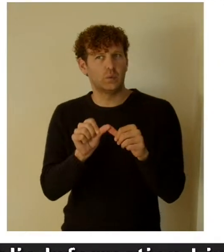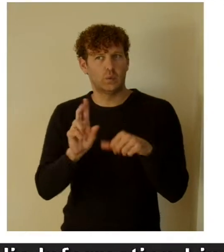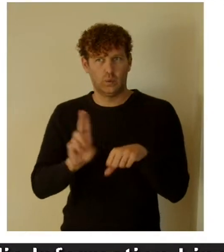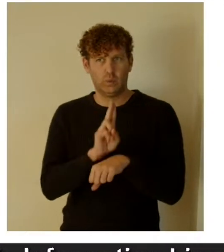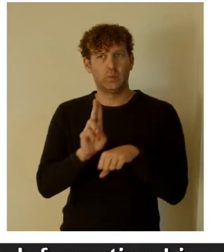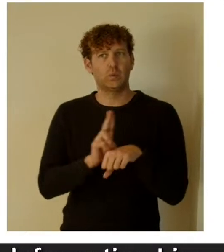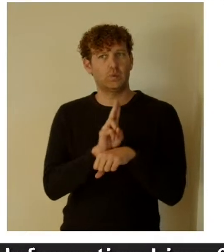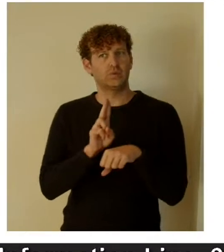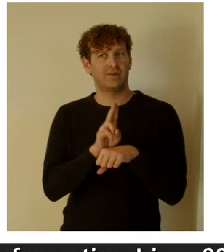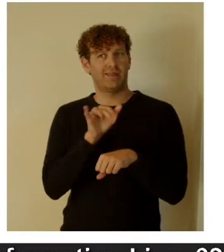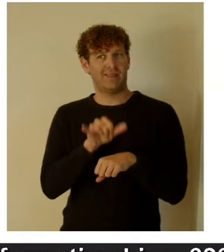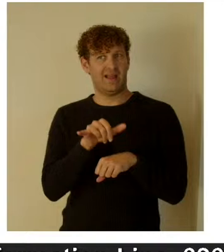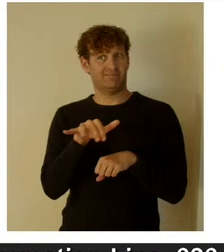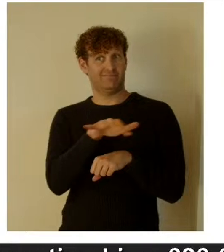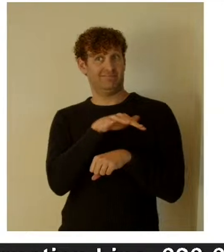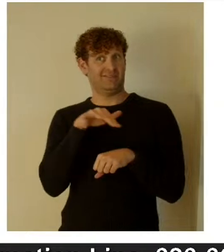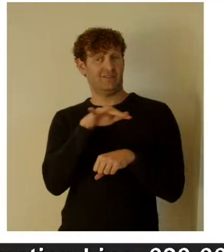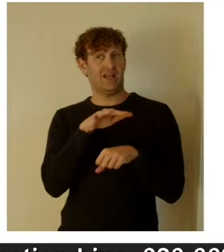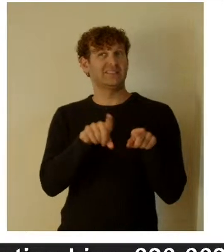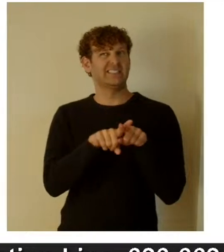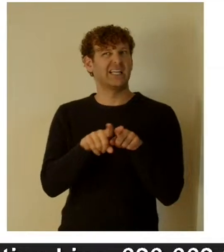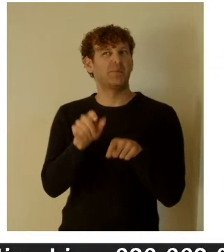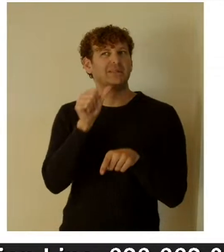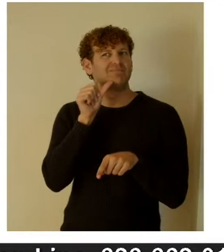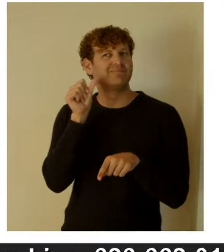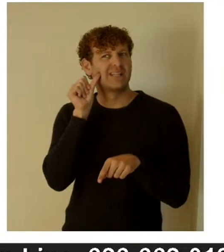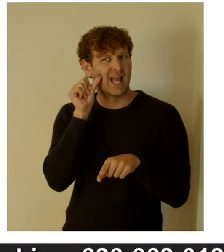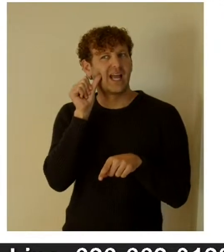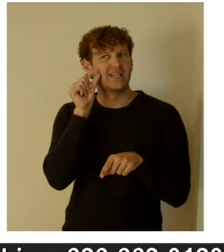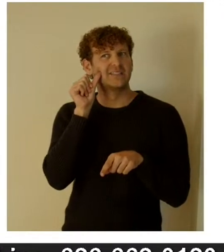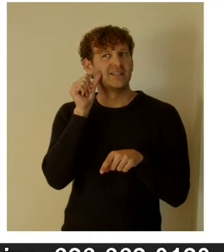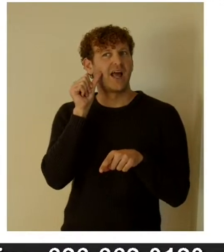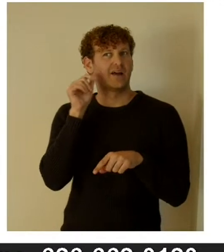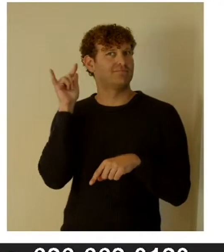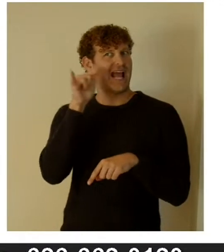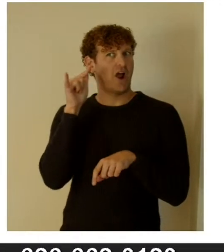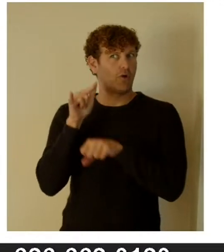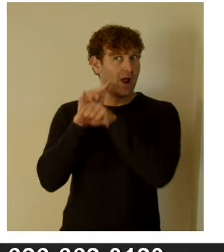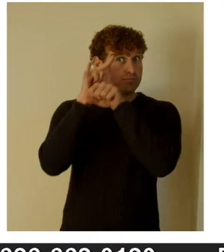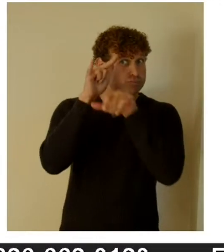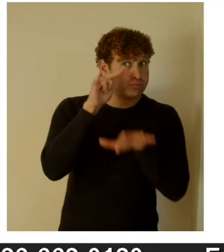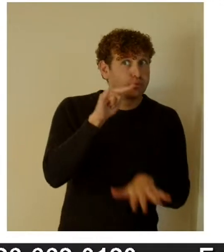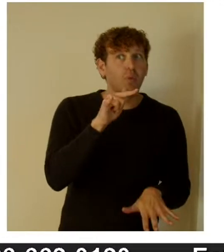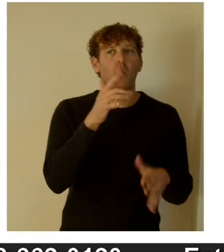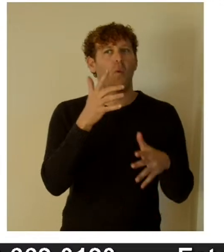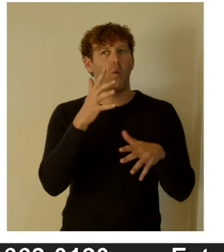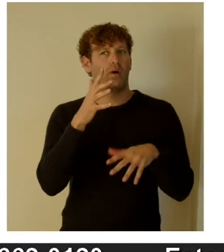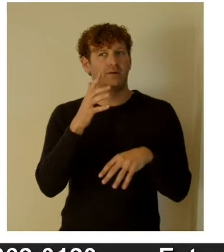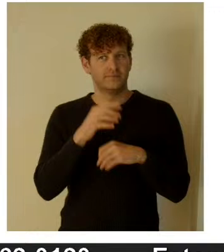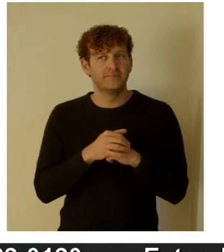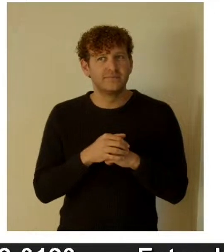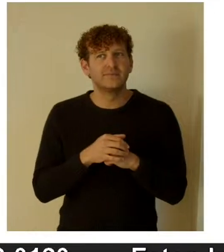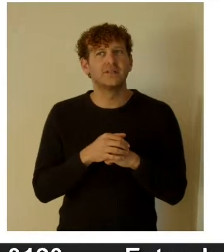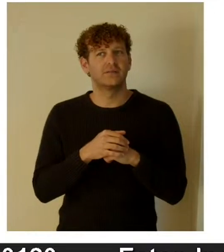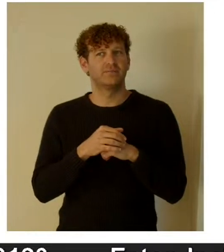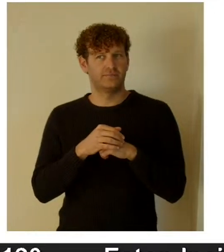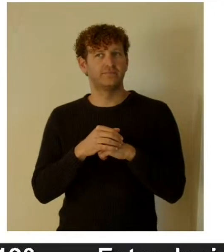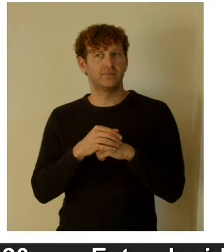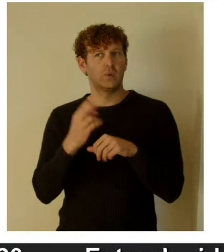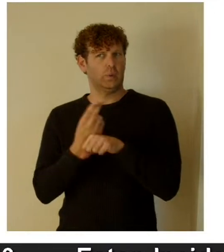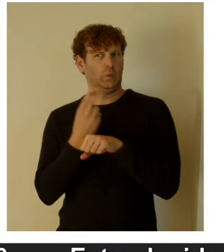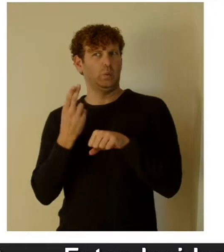to yesterday, they continue to use the aircraft to do bucket retardant drops in those locations, as well as